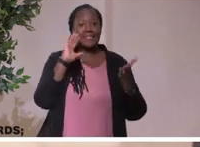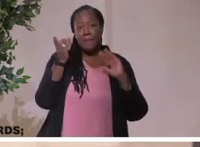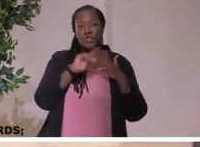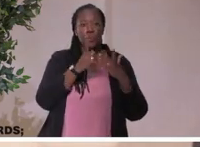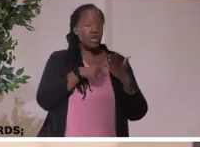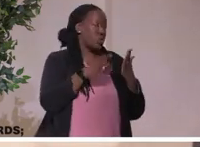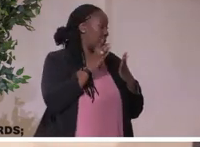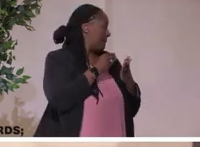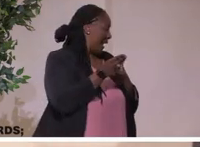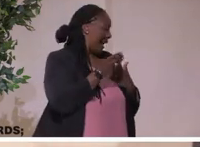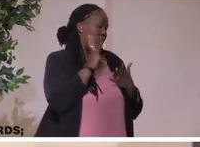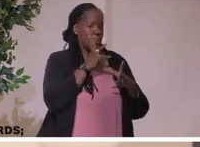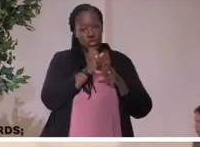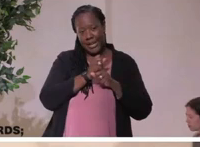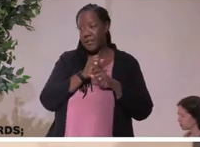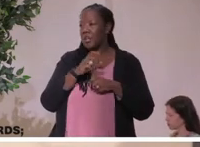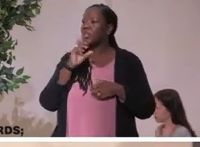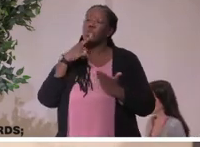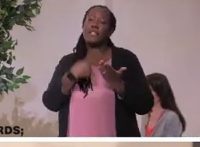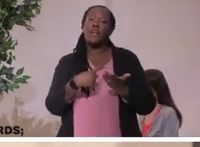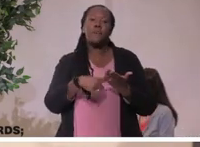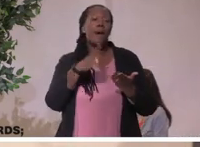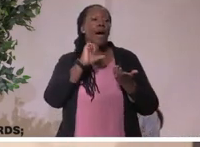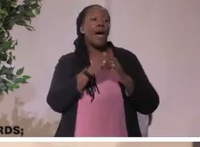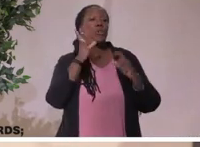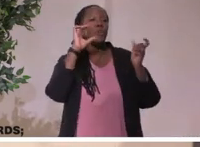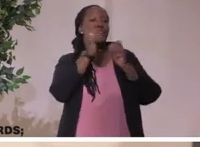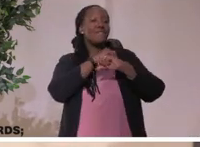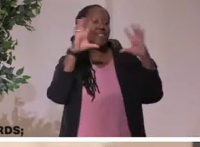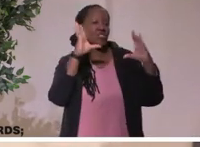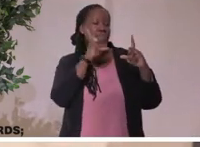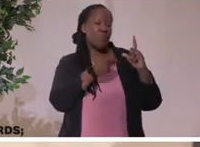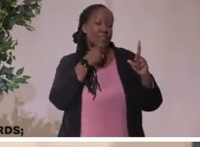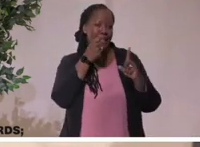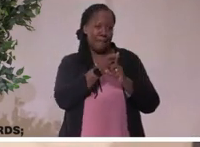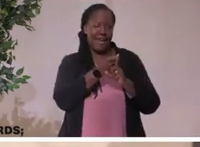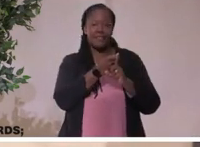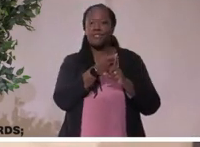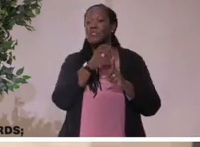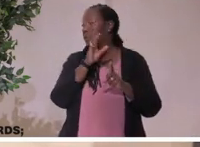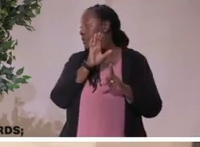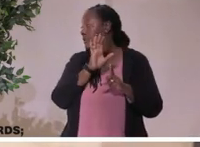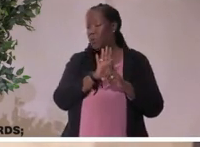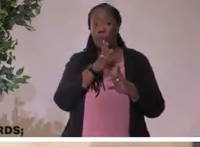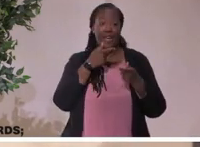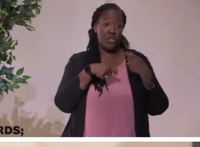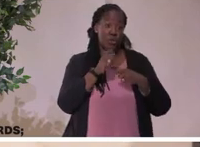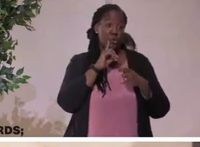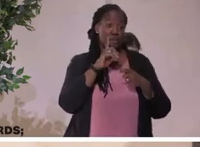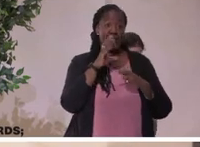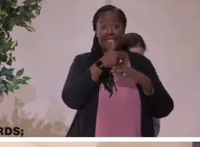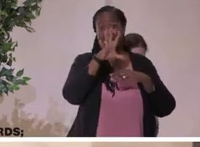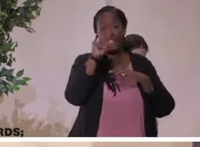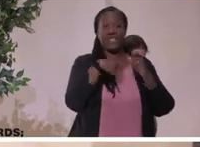you get. So let's talk about how do you envision the power of social media impacting the way we shop in the next